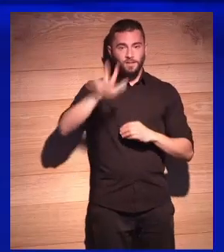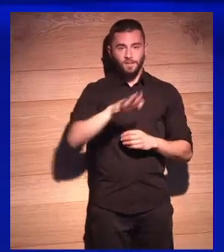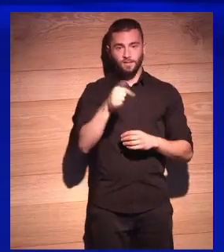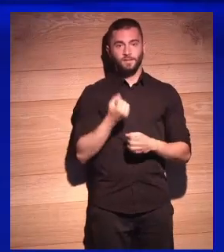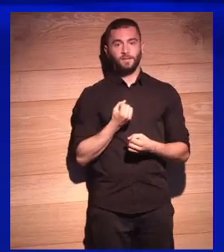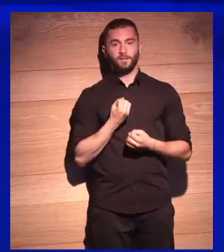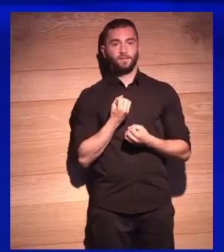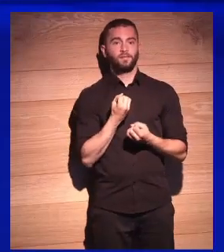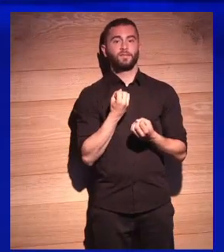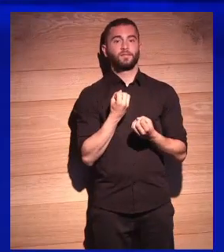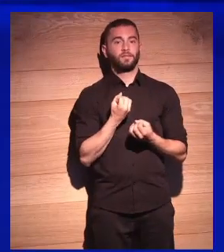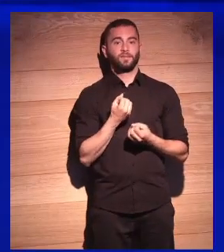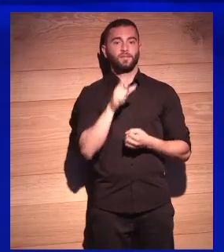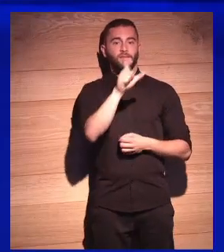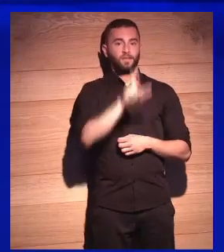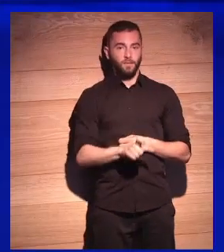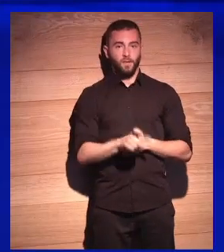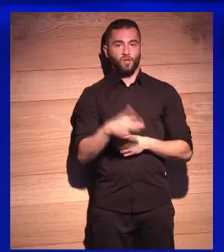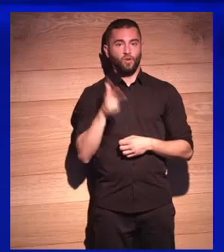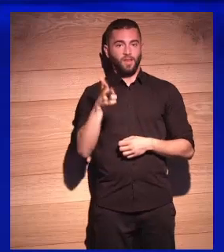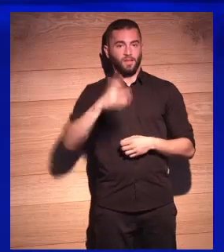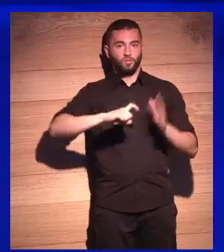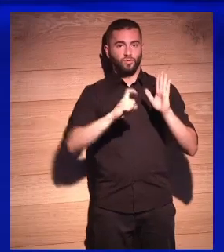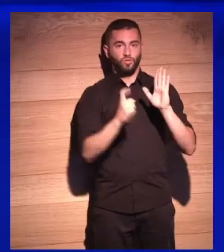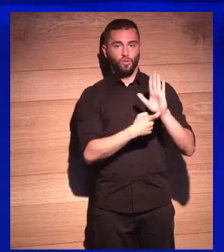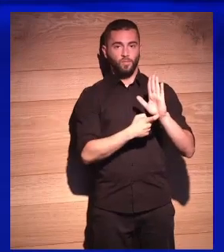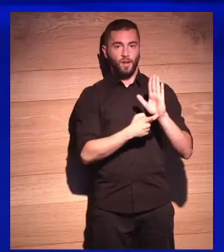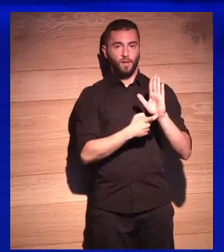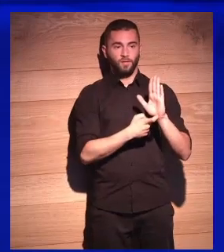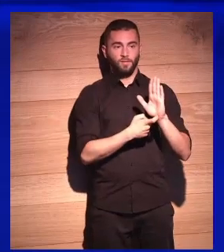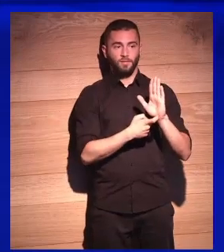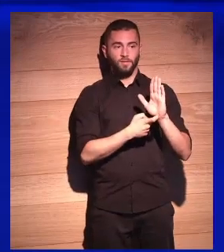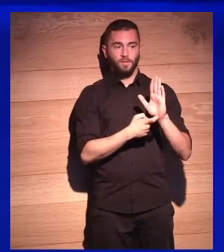as someone with full rights,